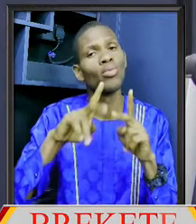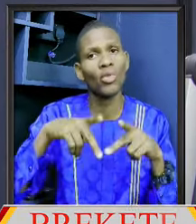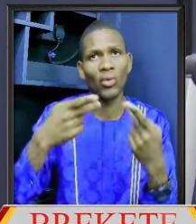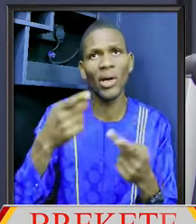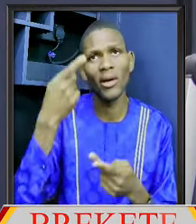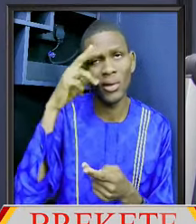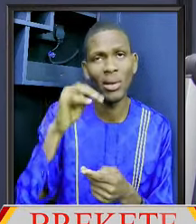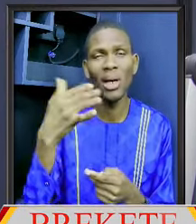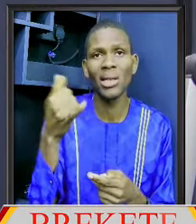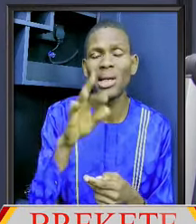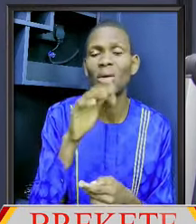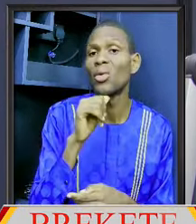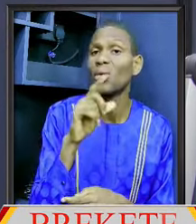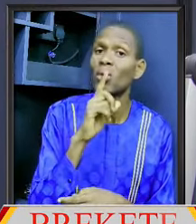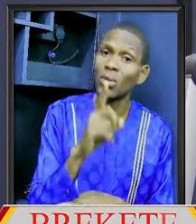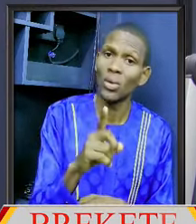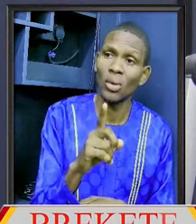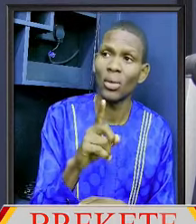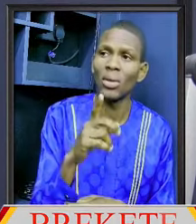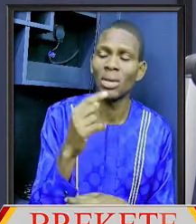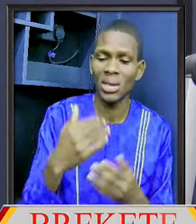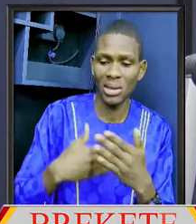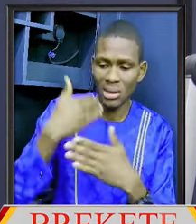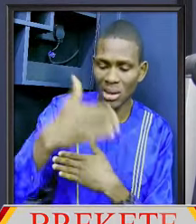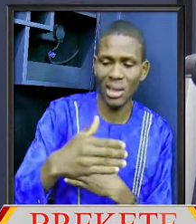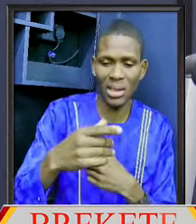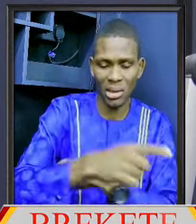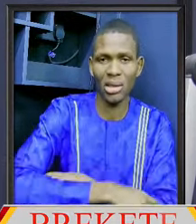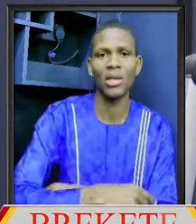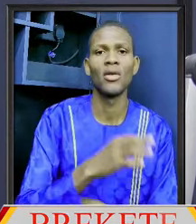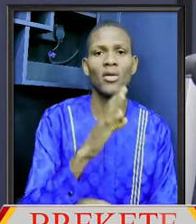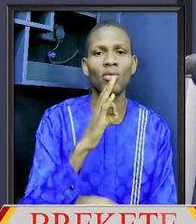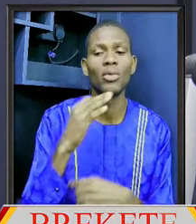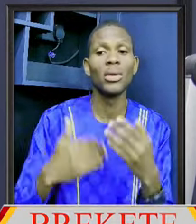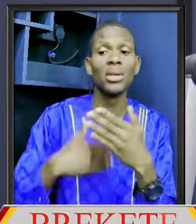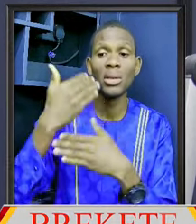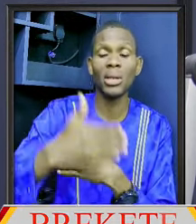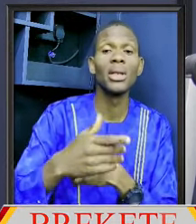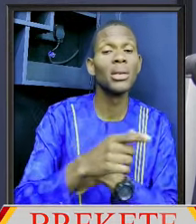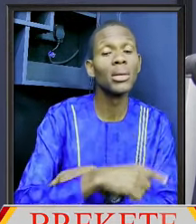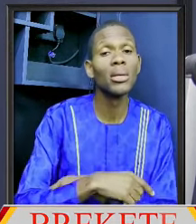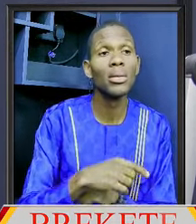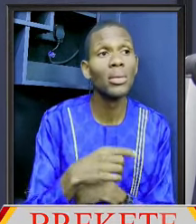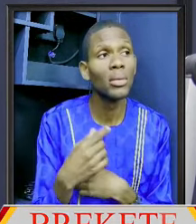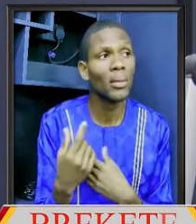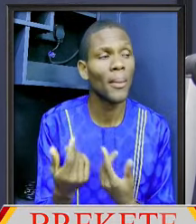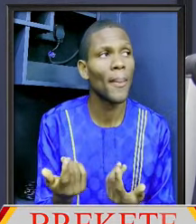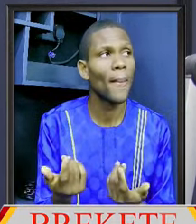them, and they are not sure of the next day's own. The following day,